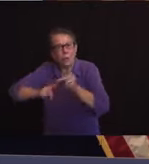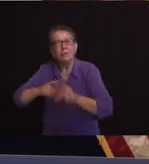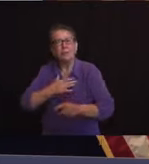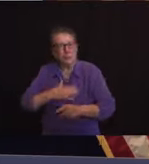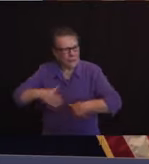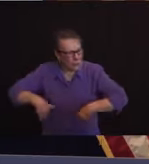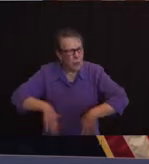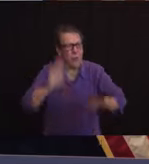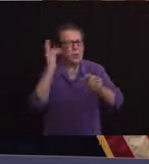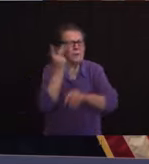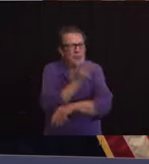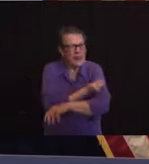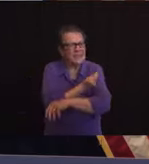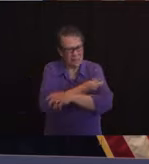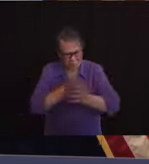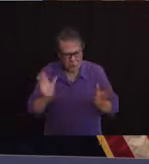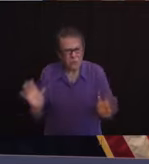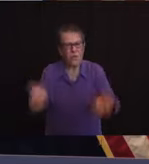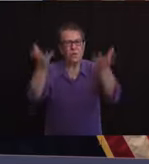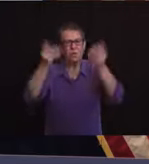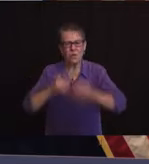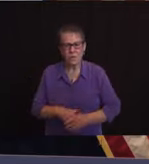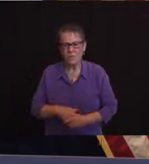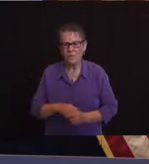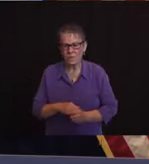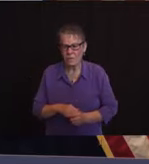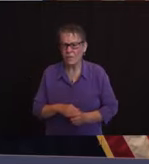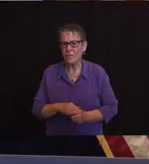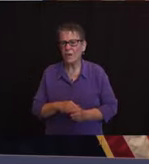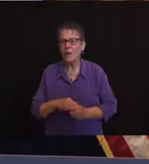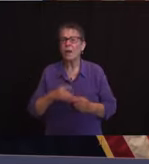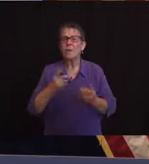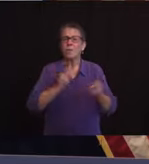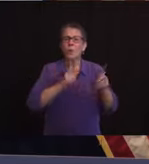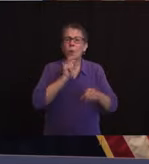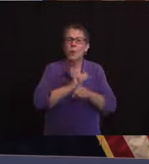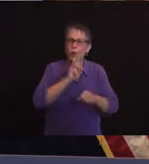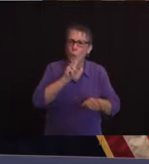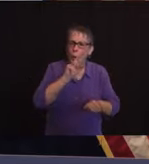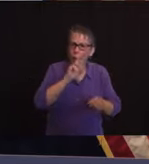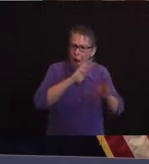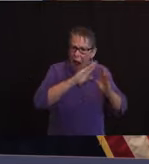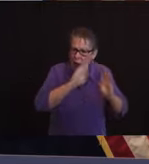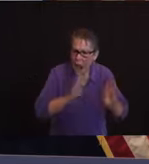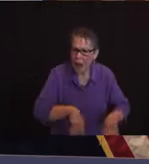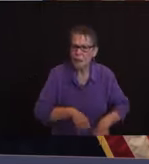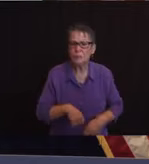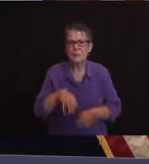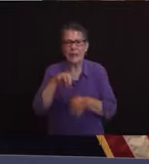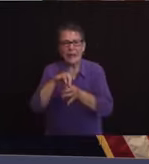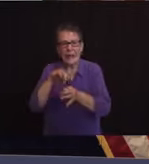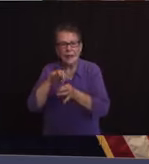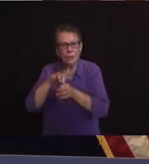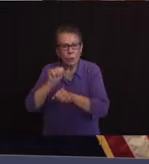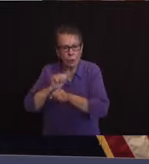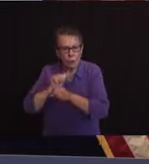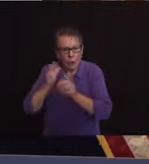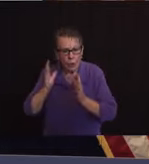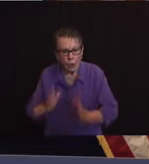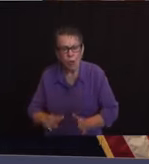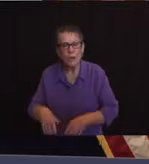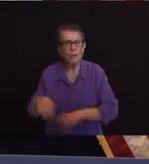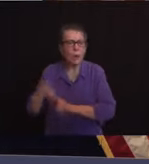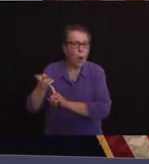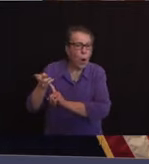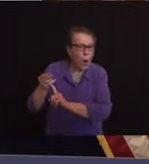logistics, social services support staff, election personnel, hospitality personnel, medical supply